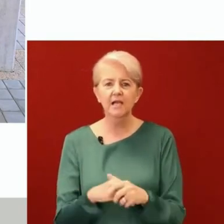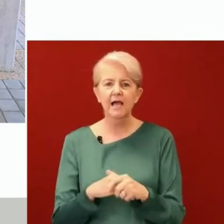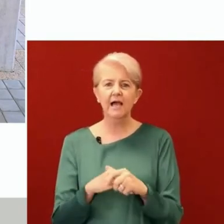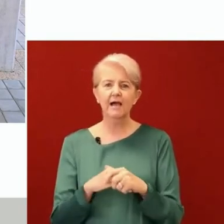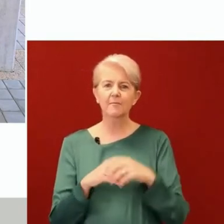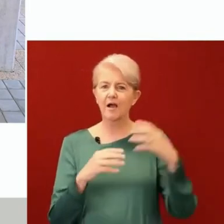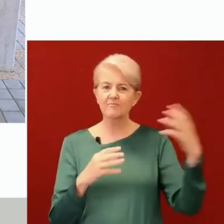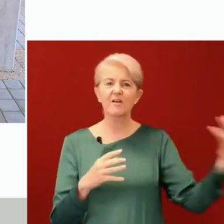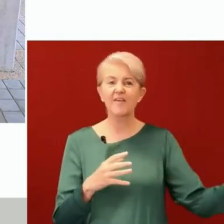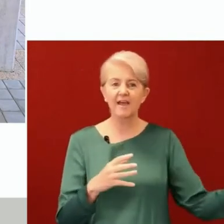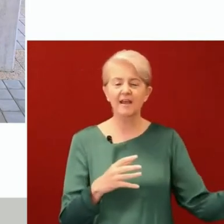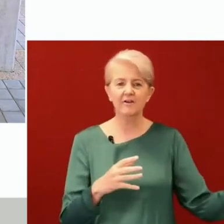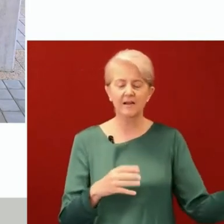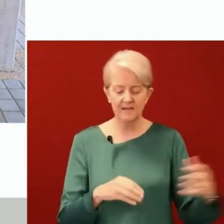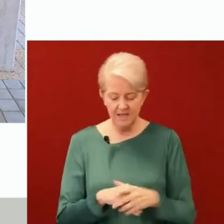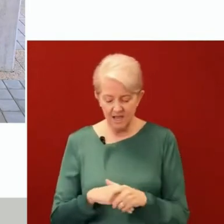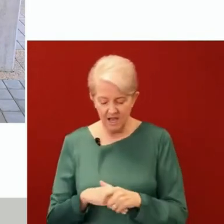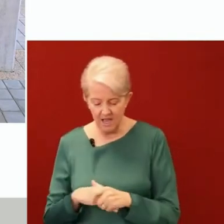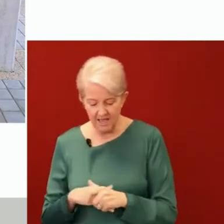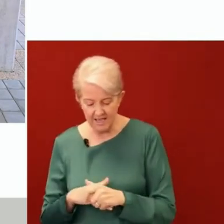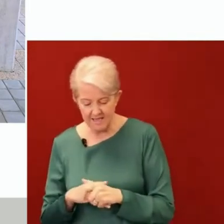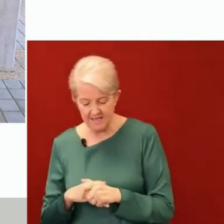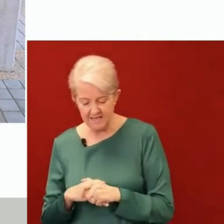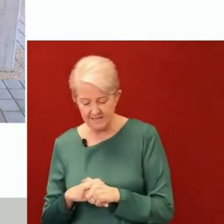poos. I've run that area.